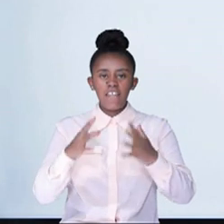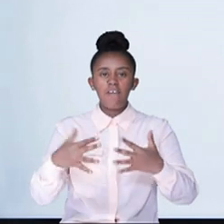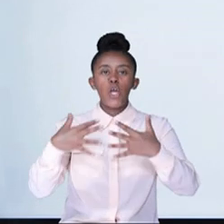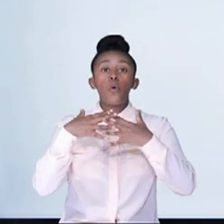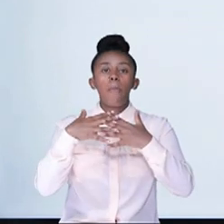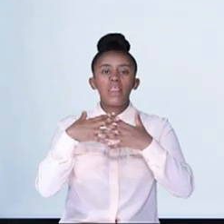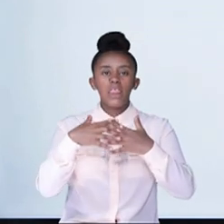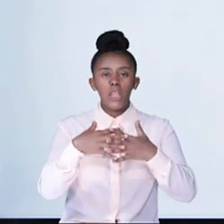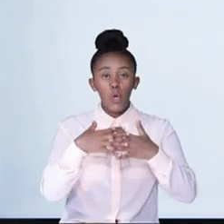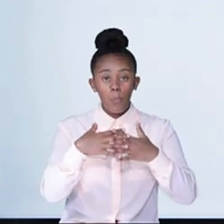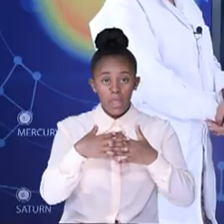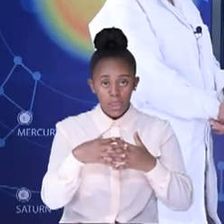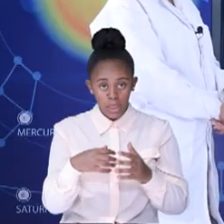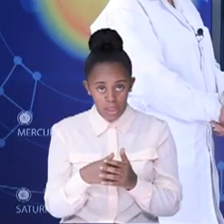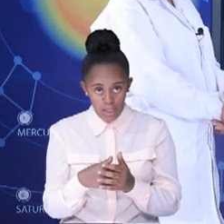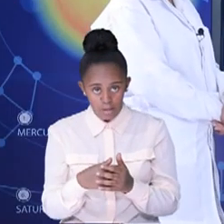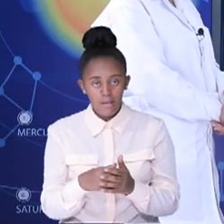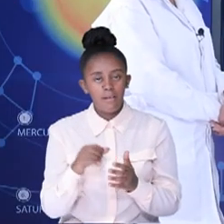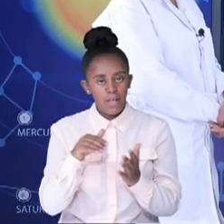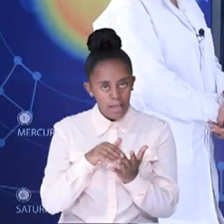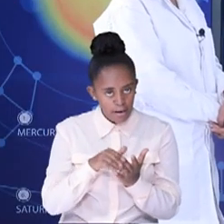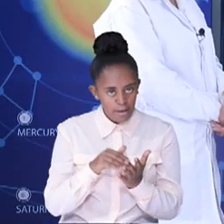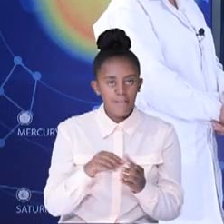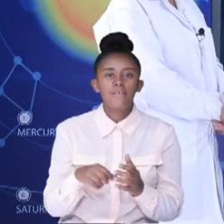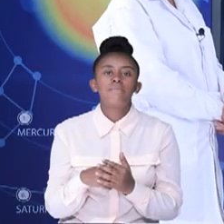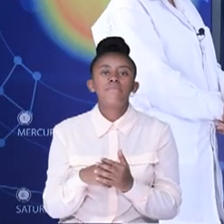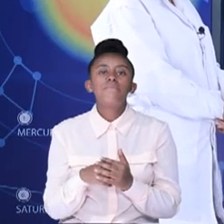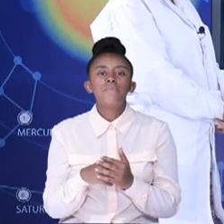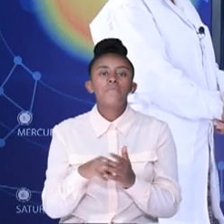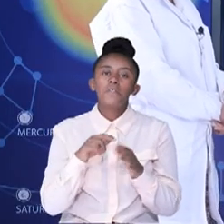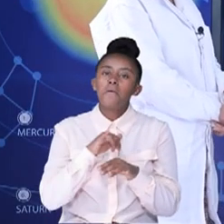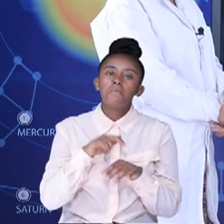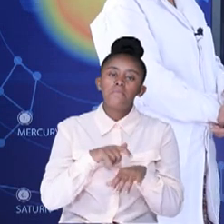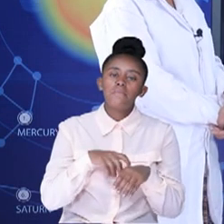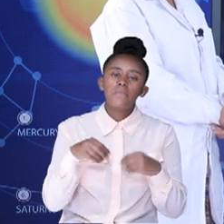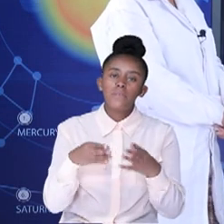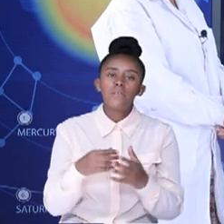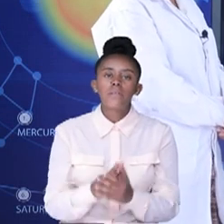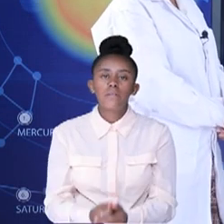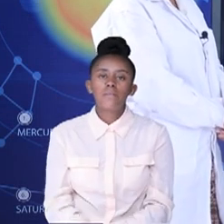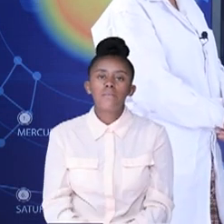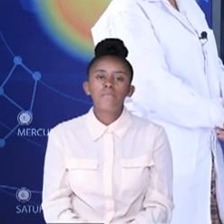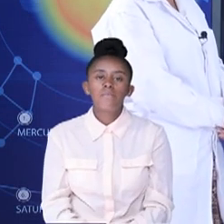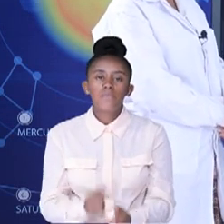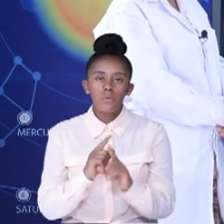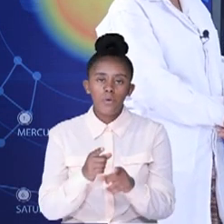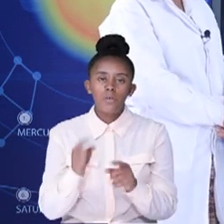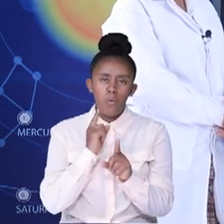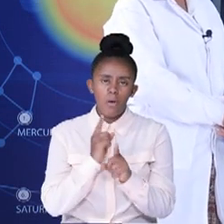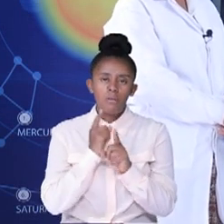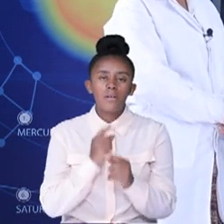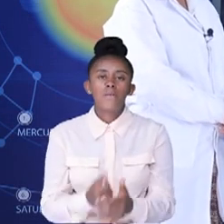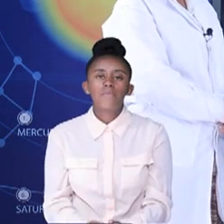equipment. Again, I will give you time as usual, and you are expected to answer